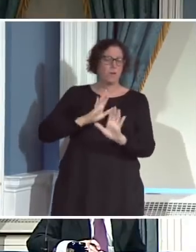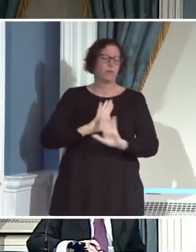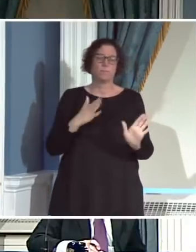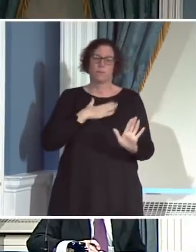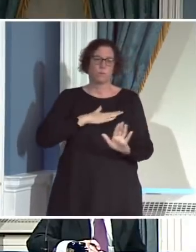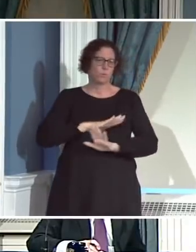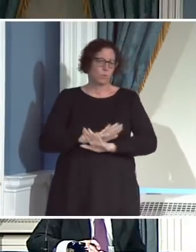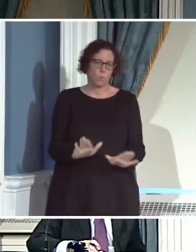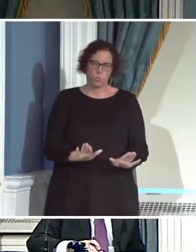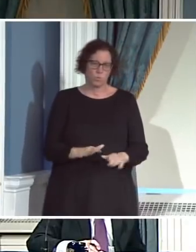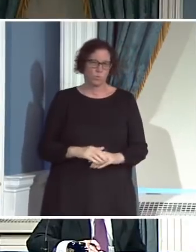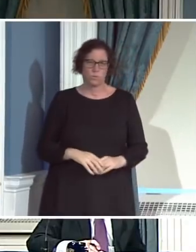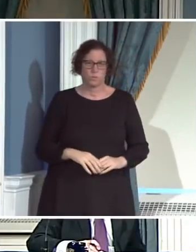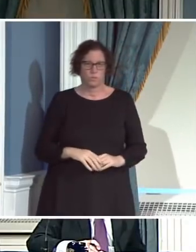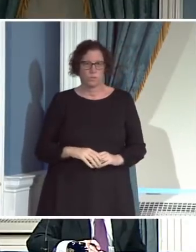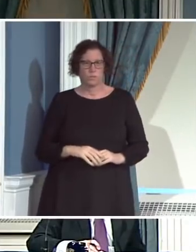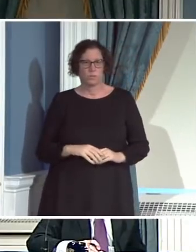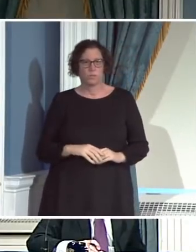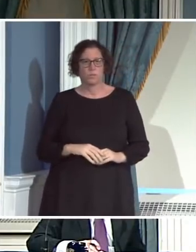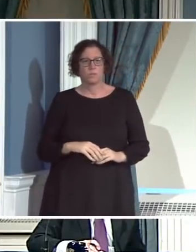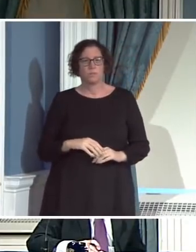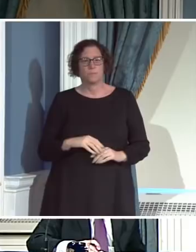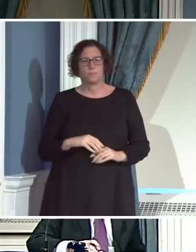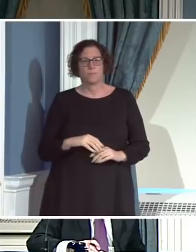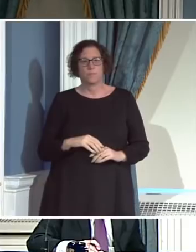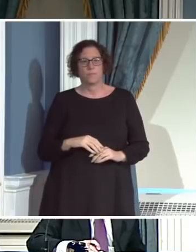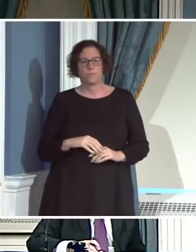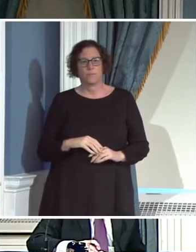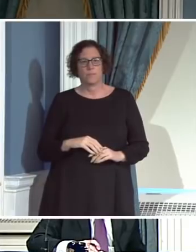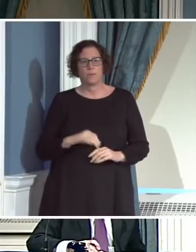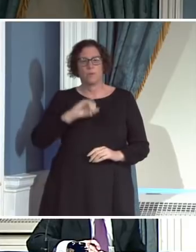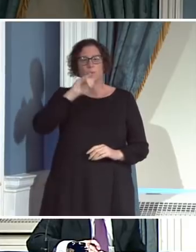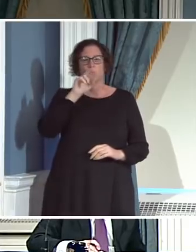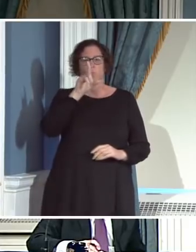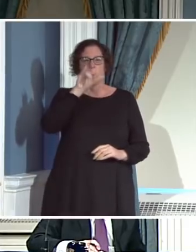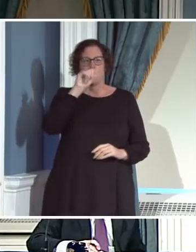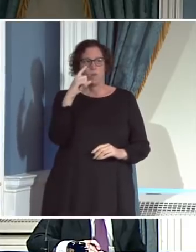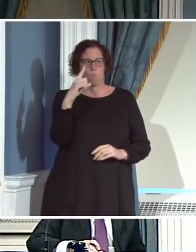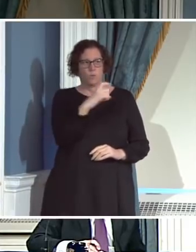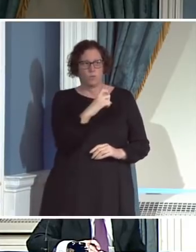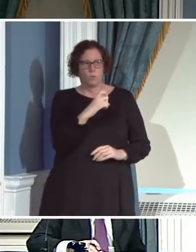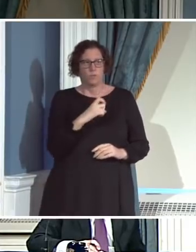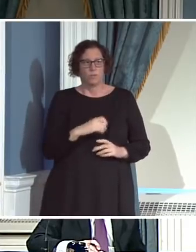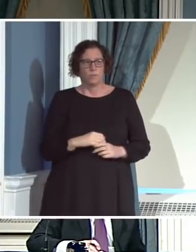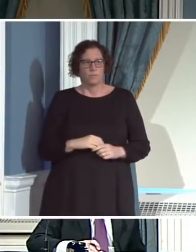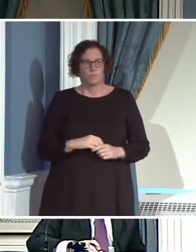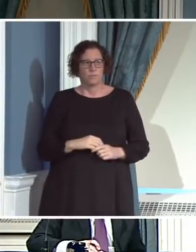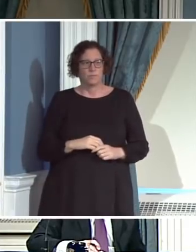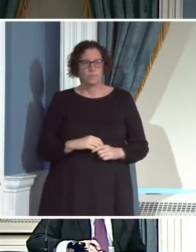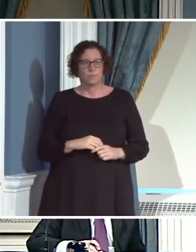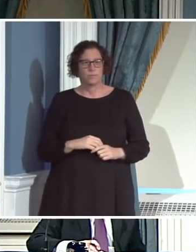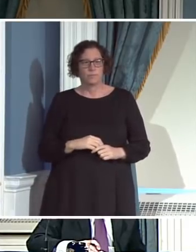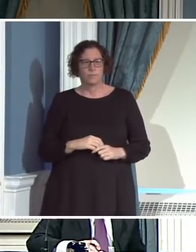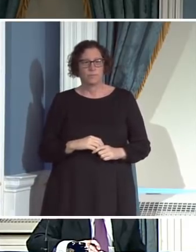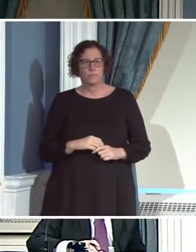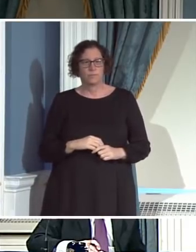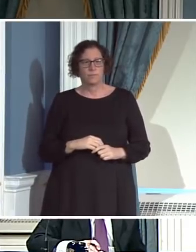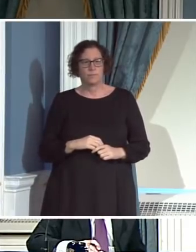next. Julia? Hi, can you hear me, Mr. Mayor? Yes, Julia. Hi, so on